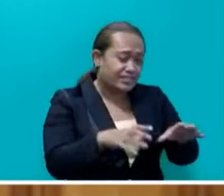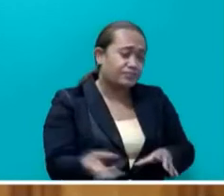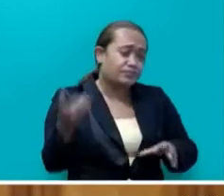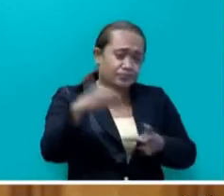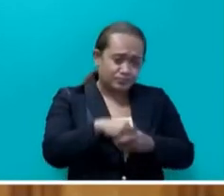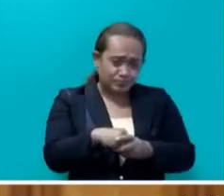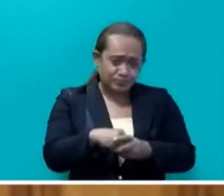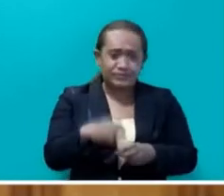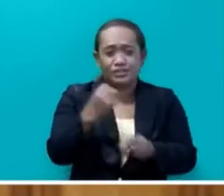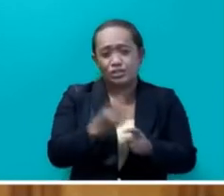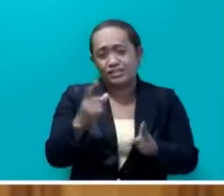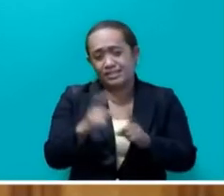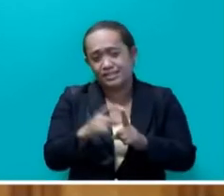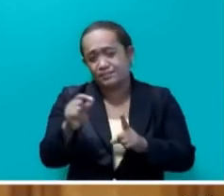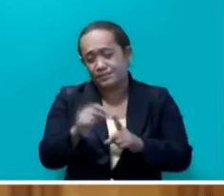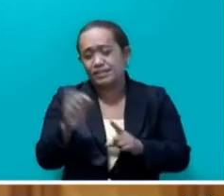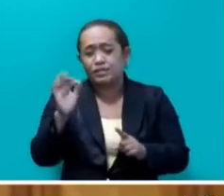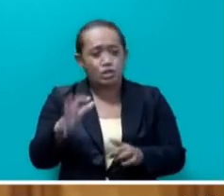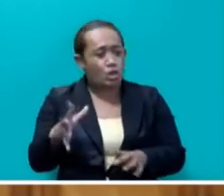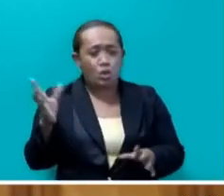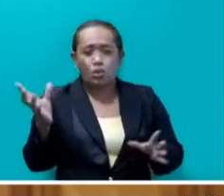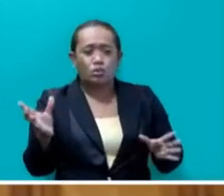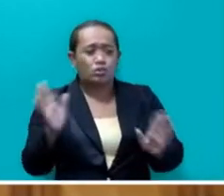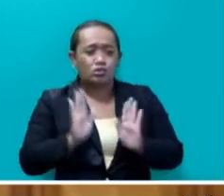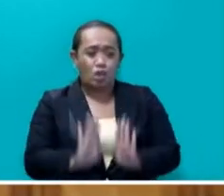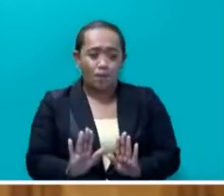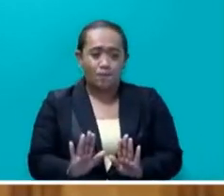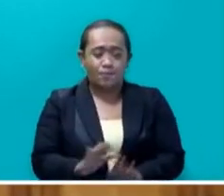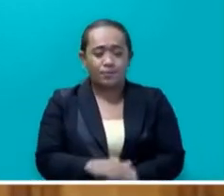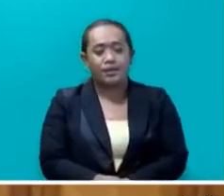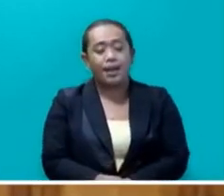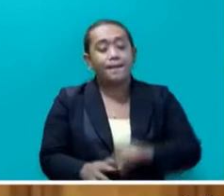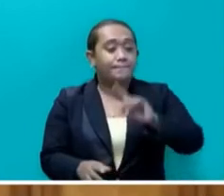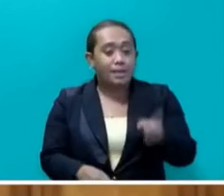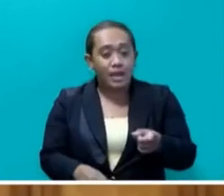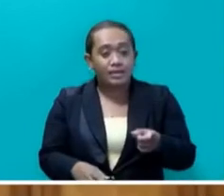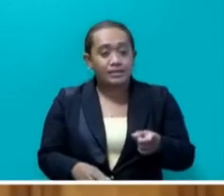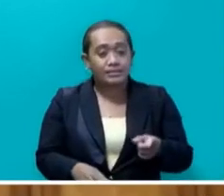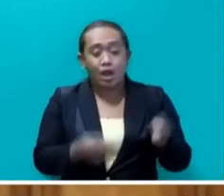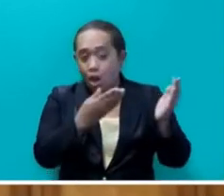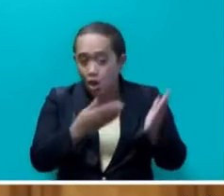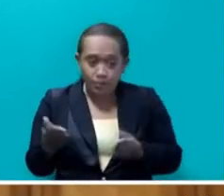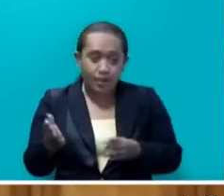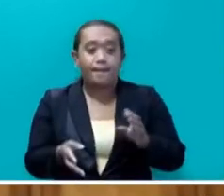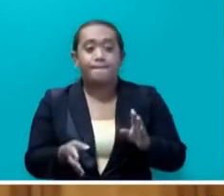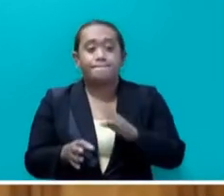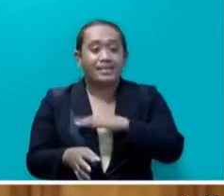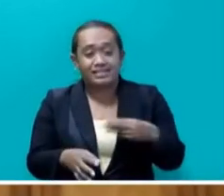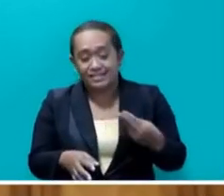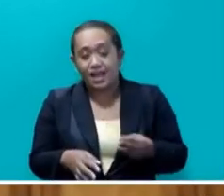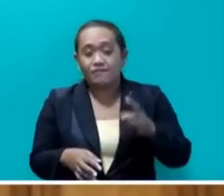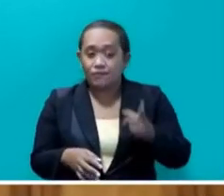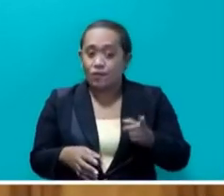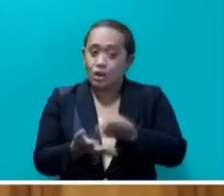come to a halt. That the Honorable Minister for the Economy should realize that. He should be corrected